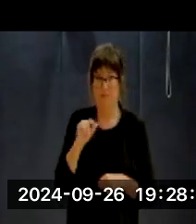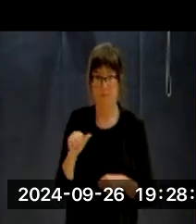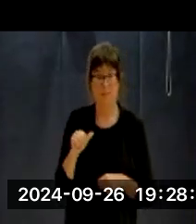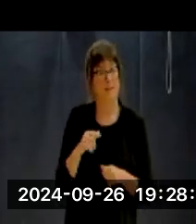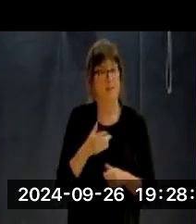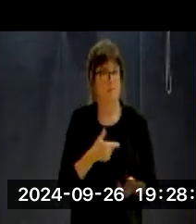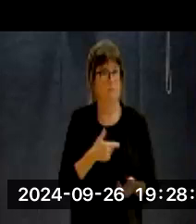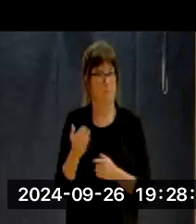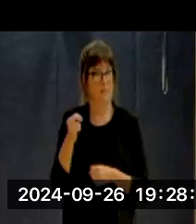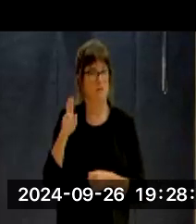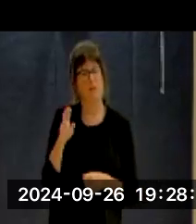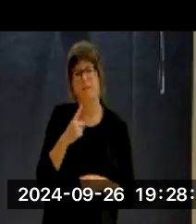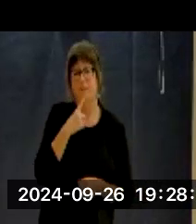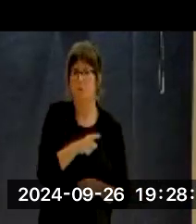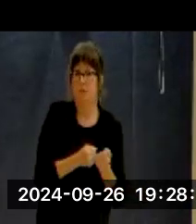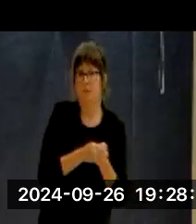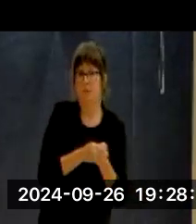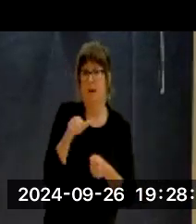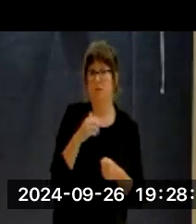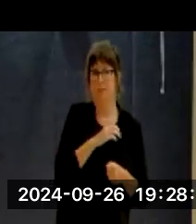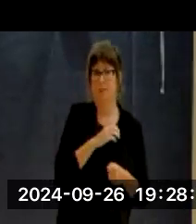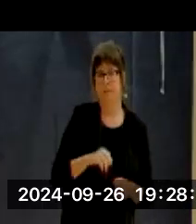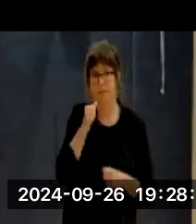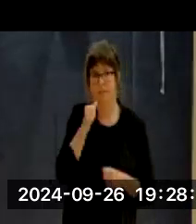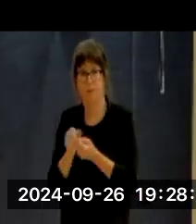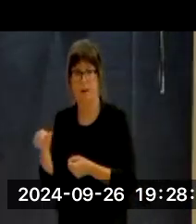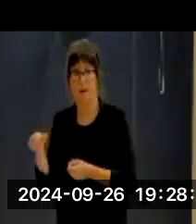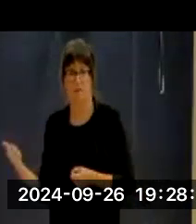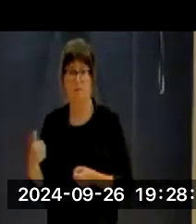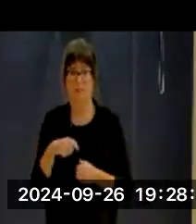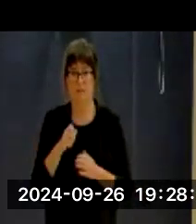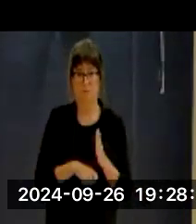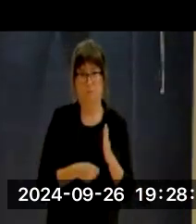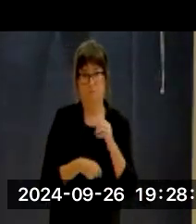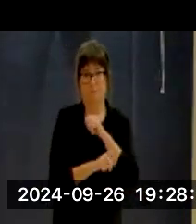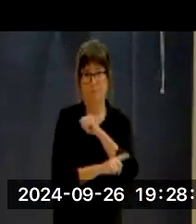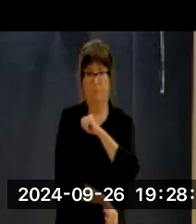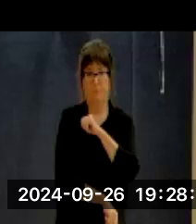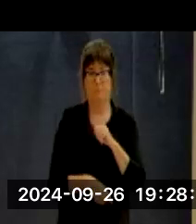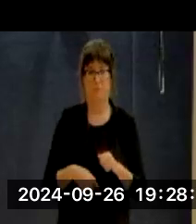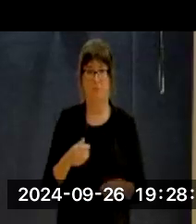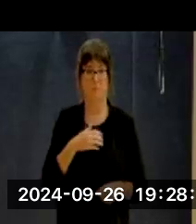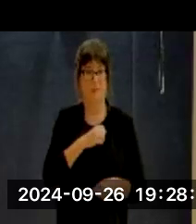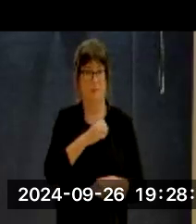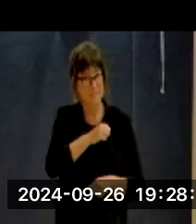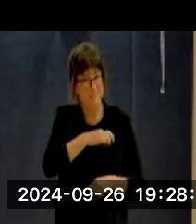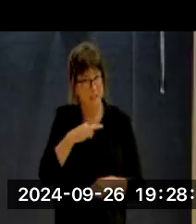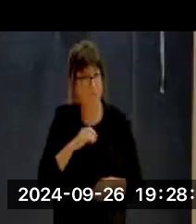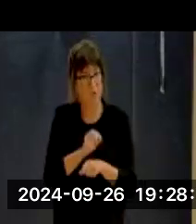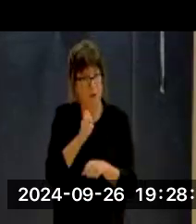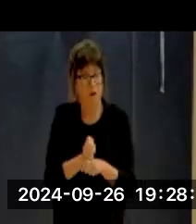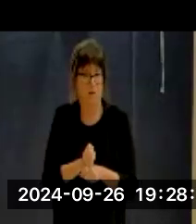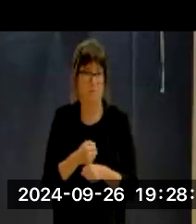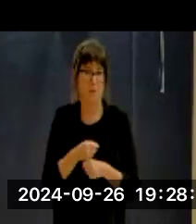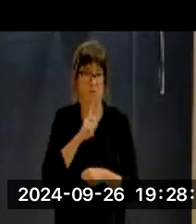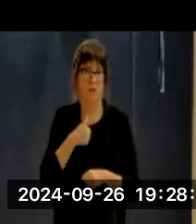was favoring certain clients over others, and I was written up. My staff worked hard to get me fired at several